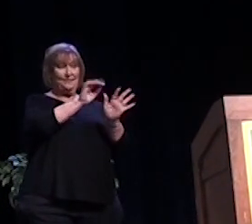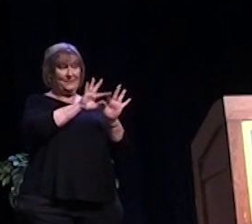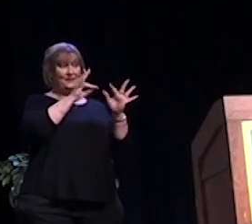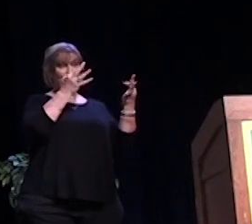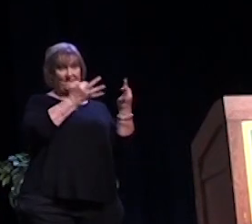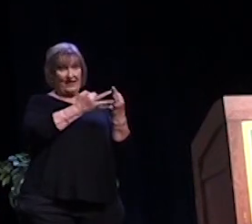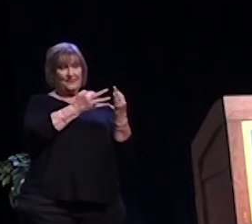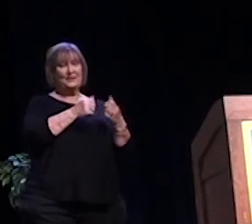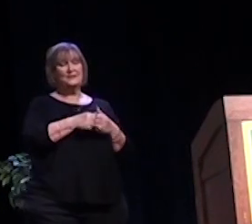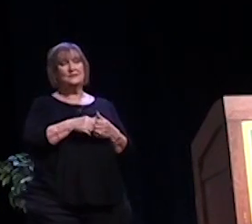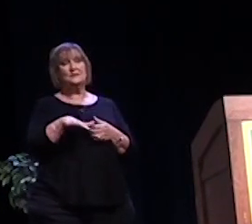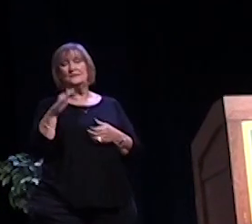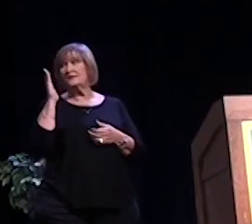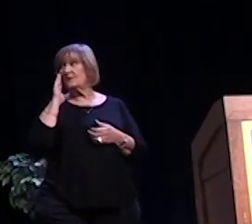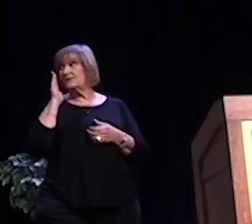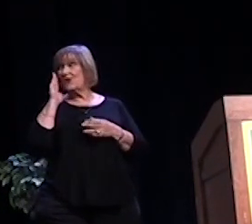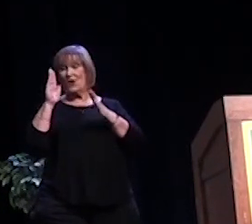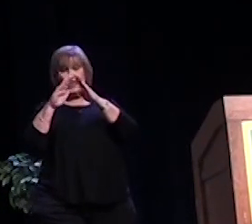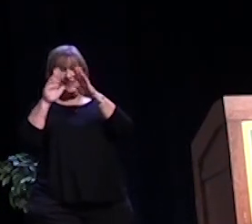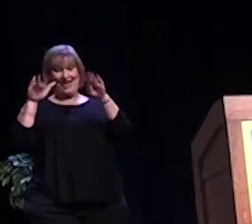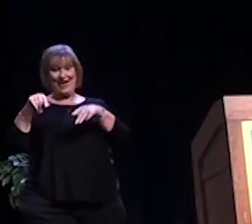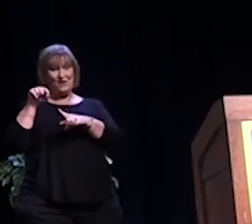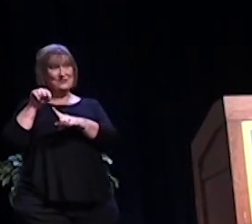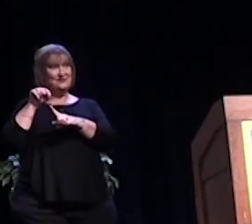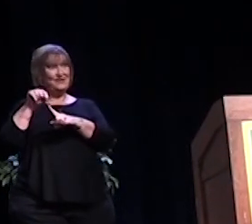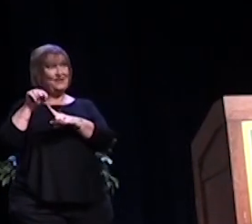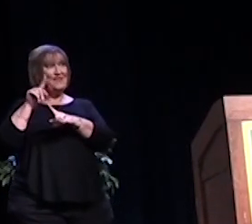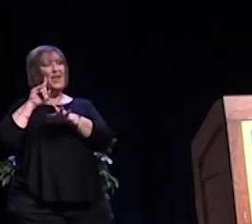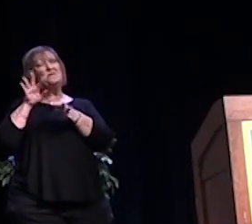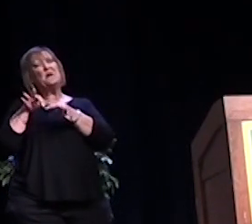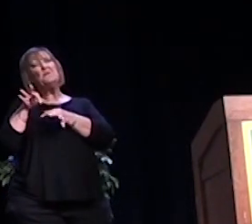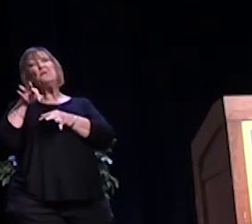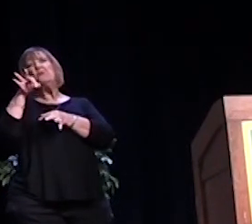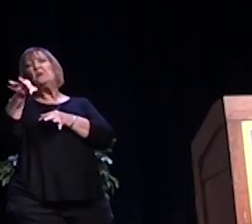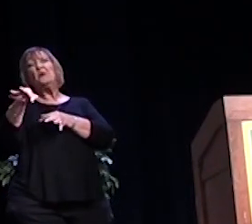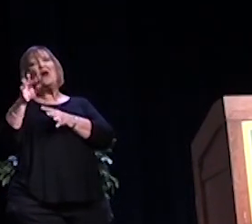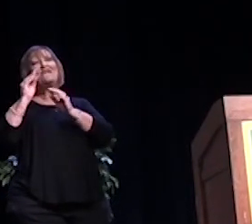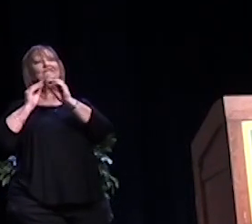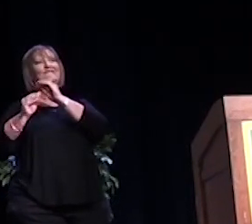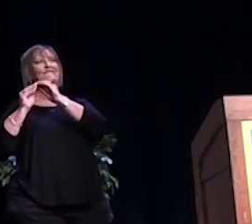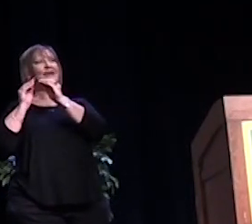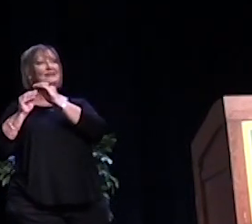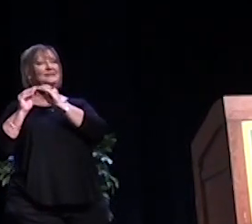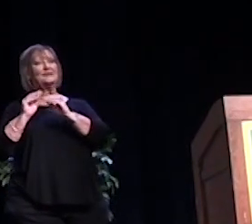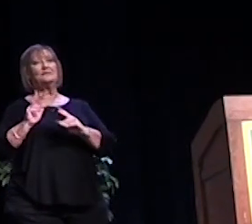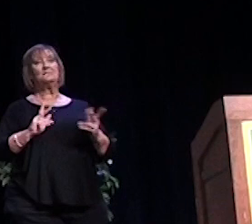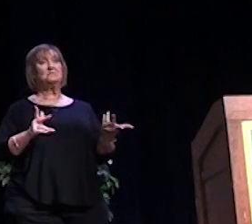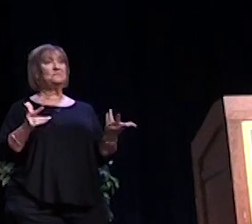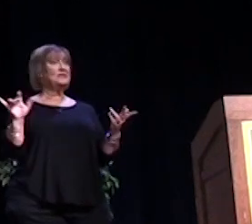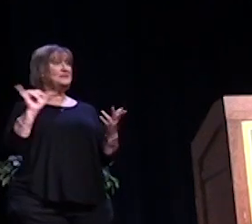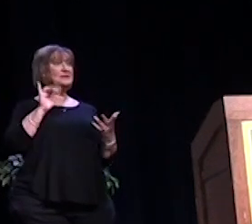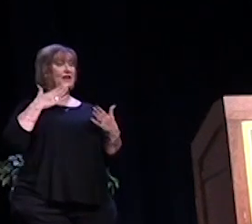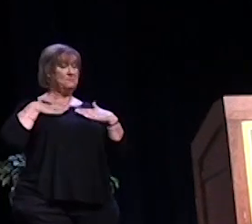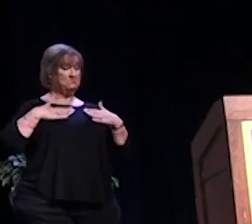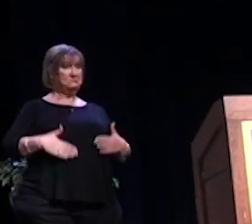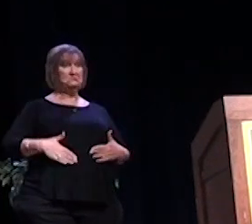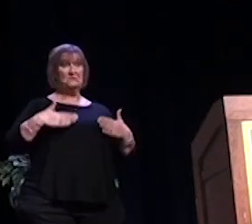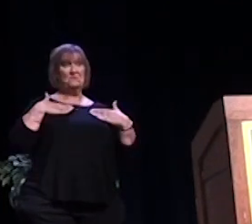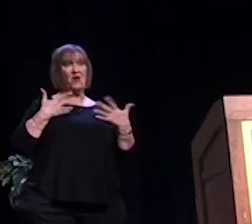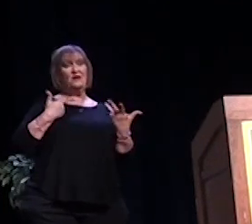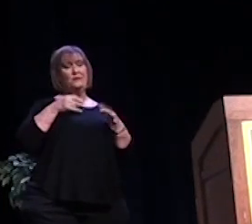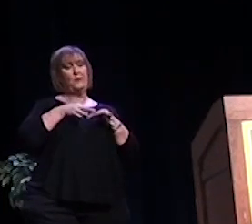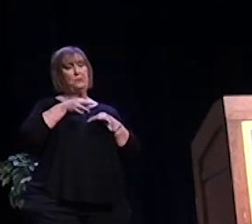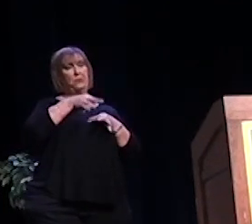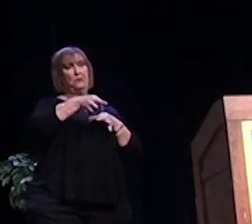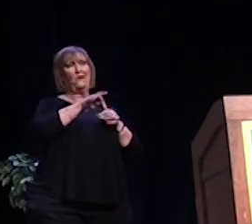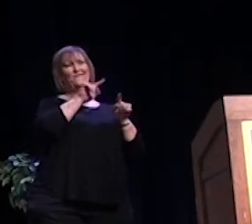our homes are not the only thing that have deferred maintenance. In many cases, sometimes we have deferred maintenance as people, and we need